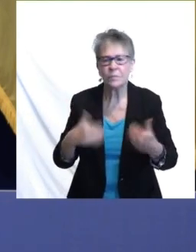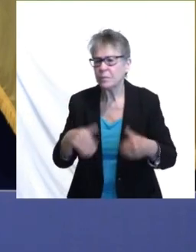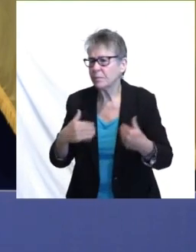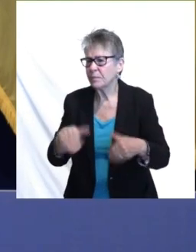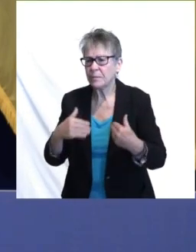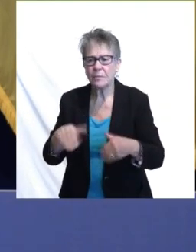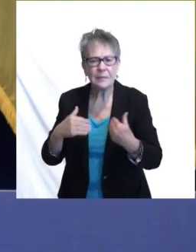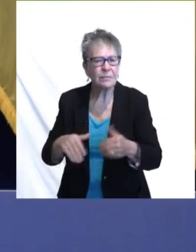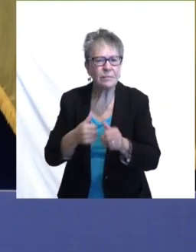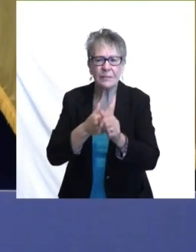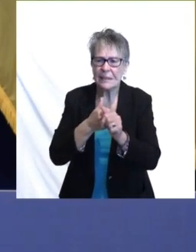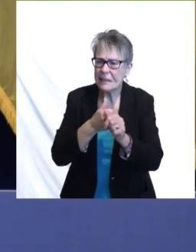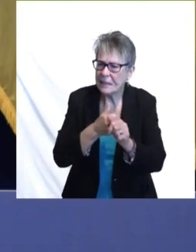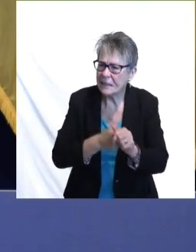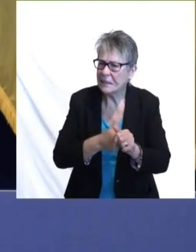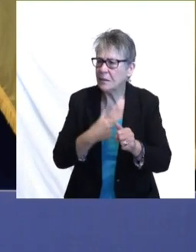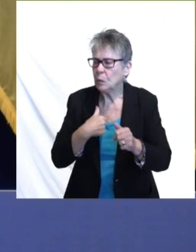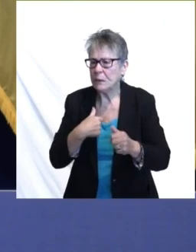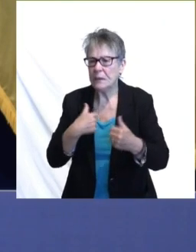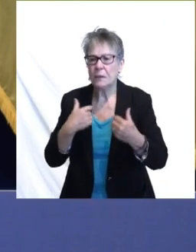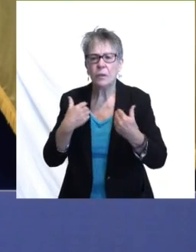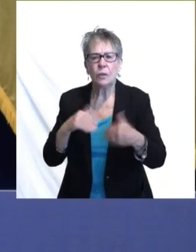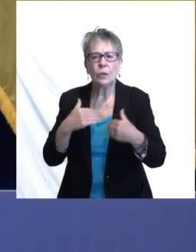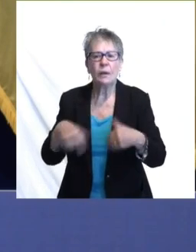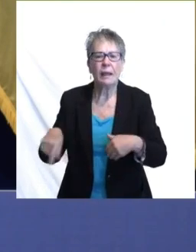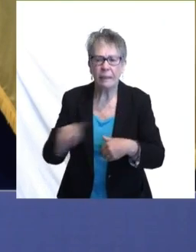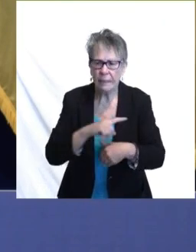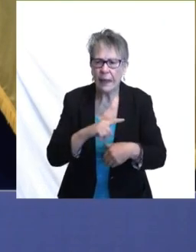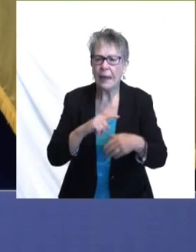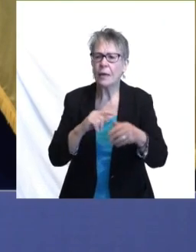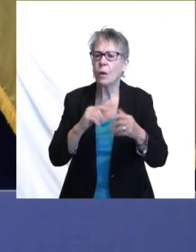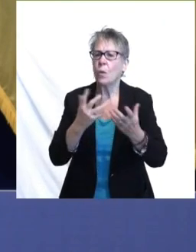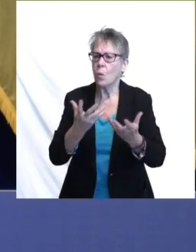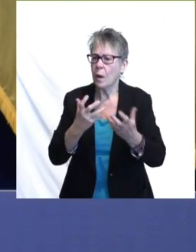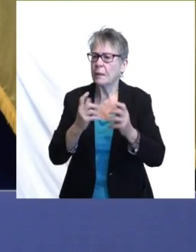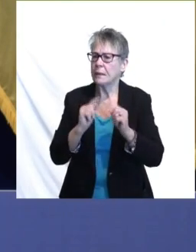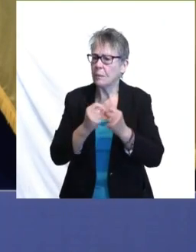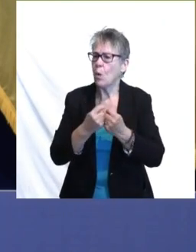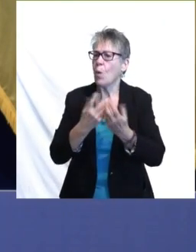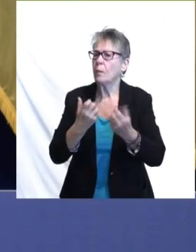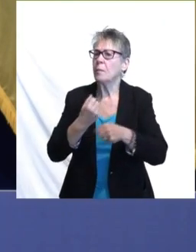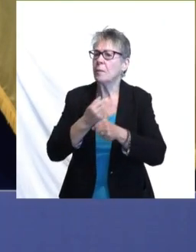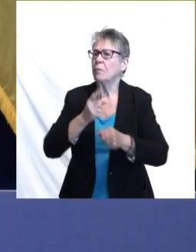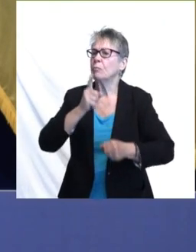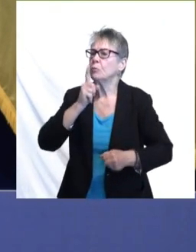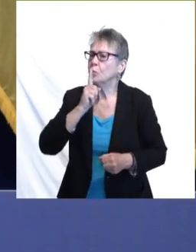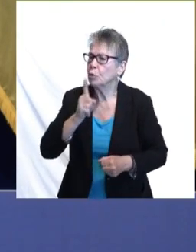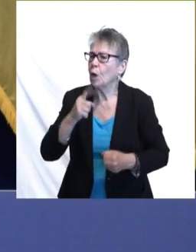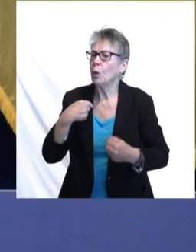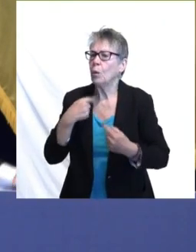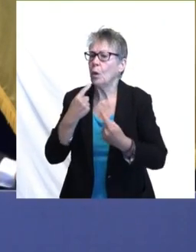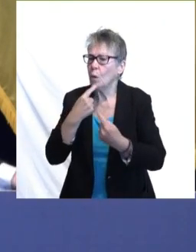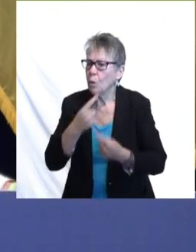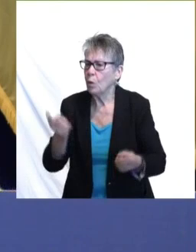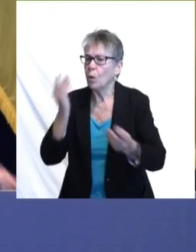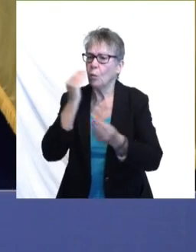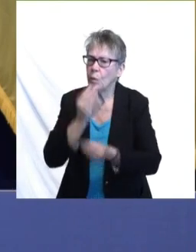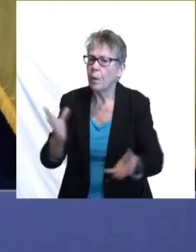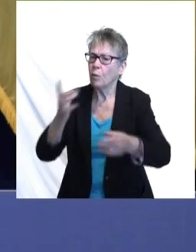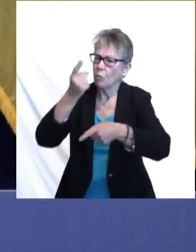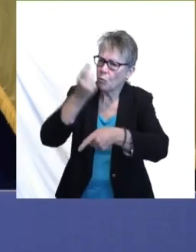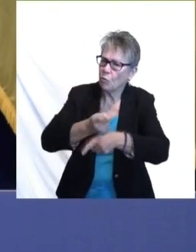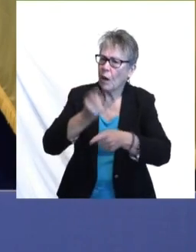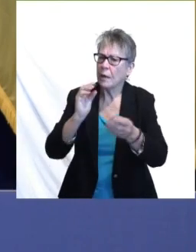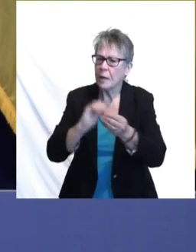each one of them, the team prides itself on getting it as right as possible. So Judy, Ed, thank you. Pat, thank